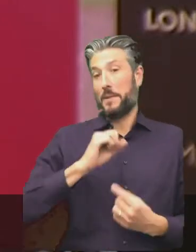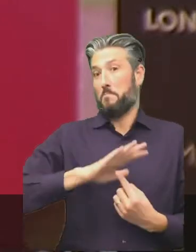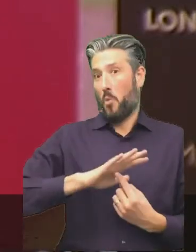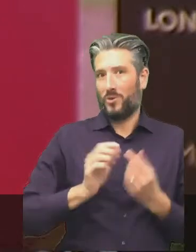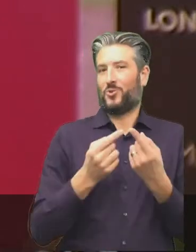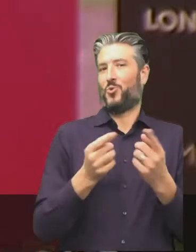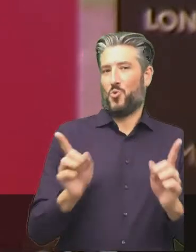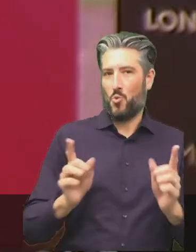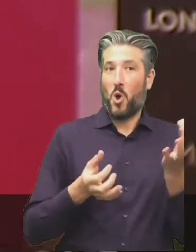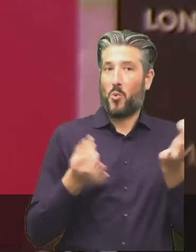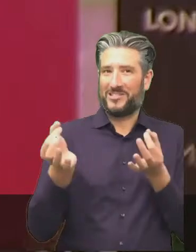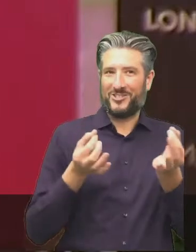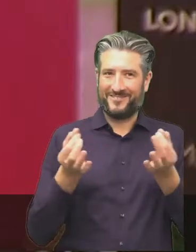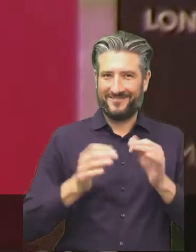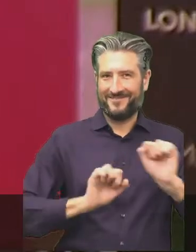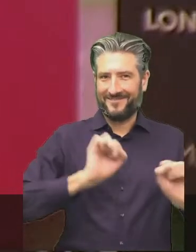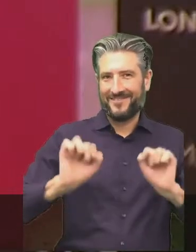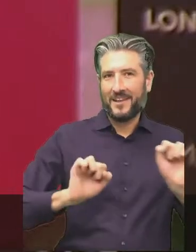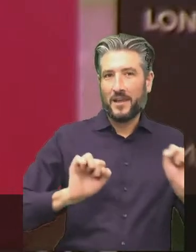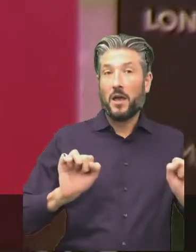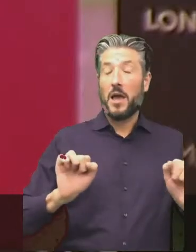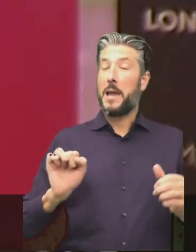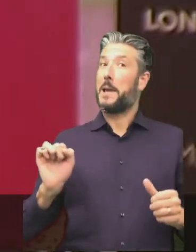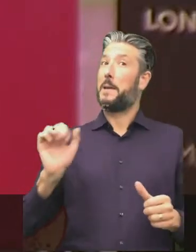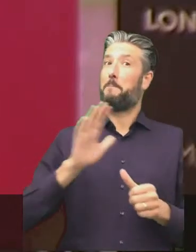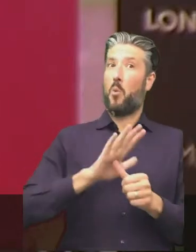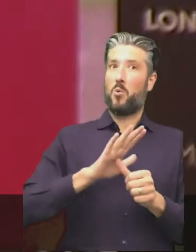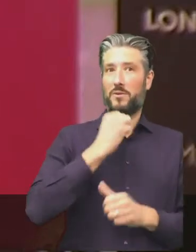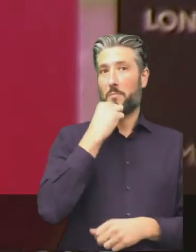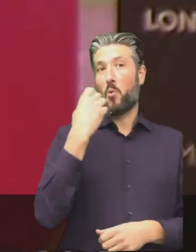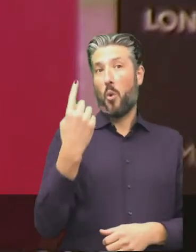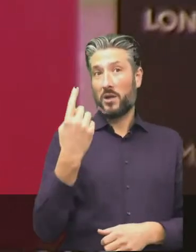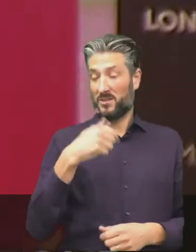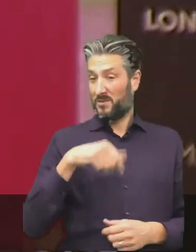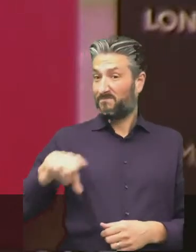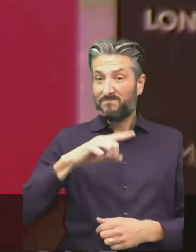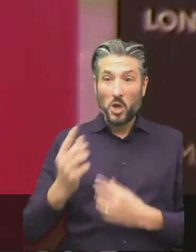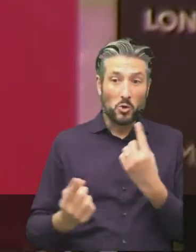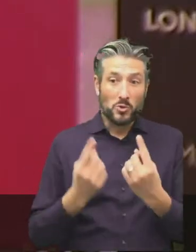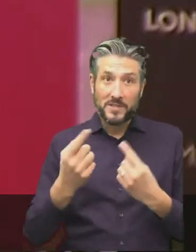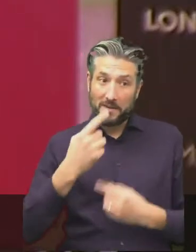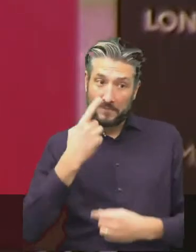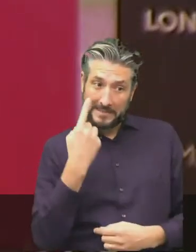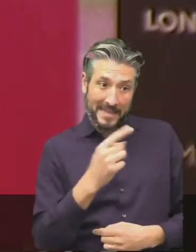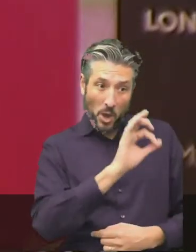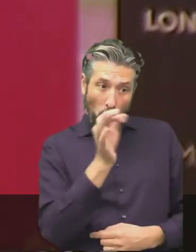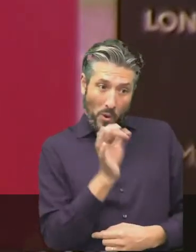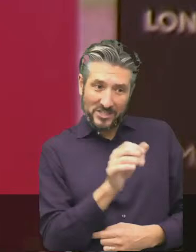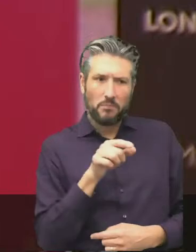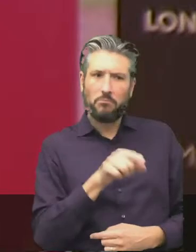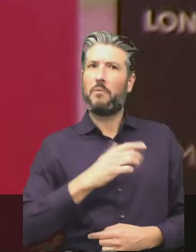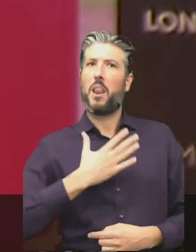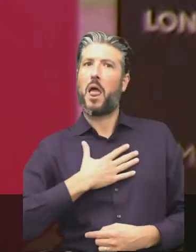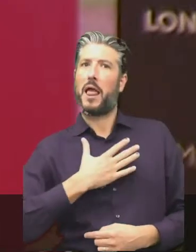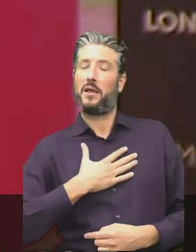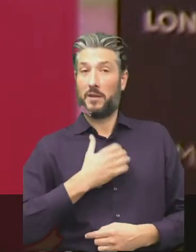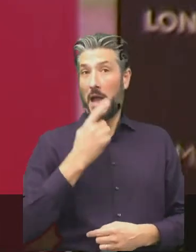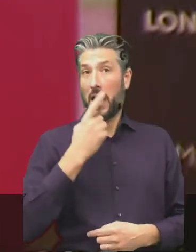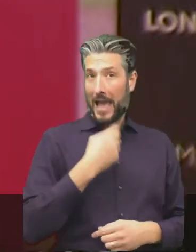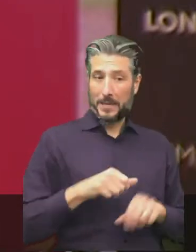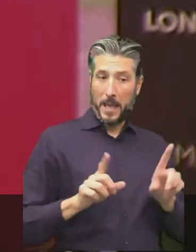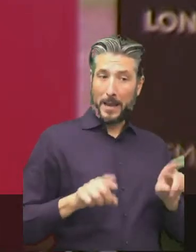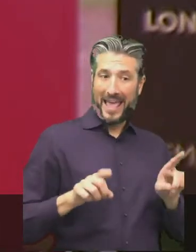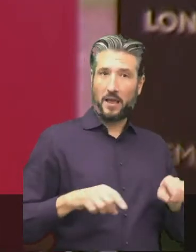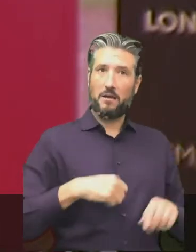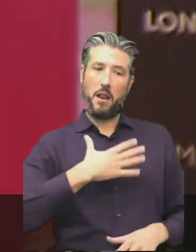you can like other people's questions so that they have the most likes that will be asked